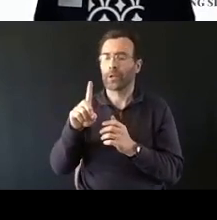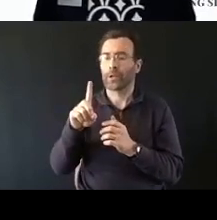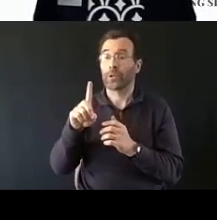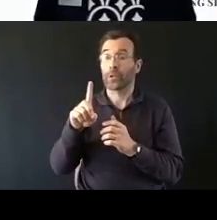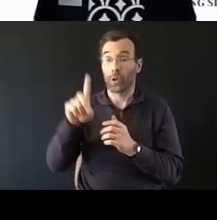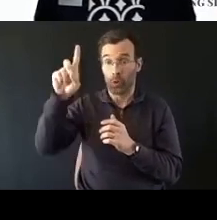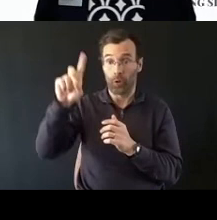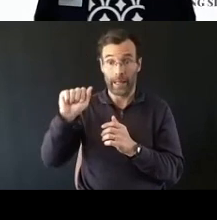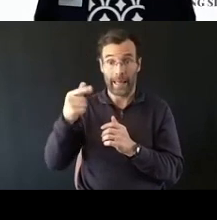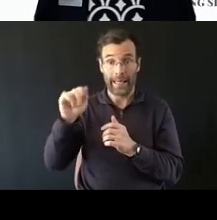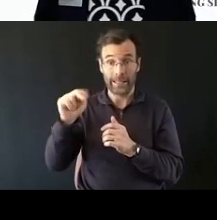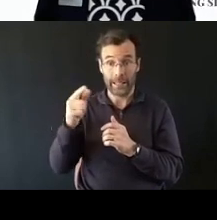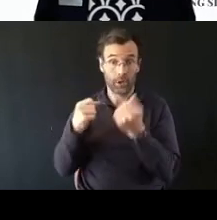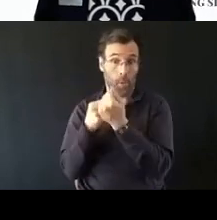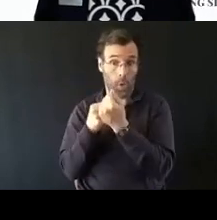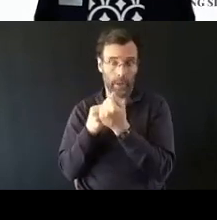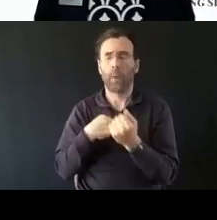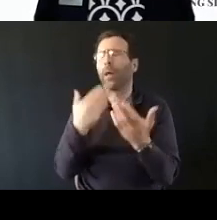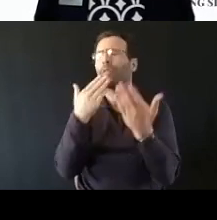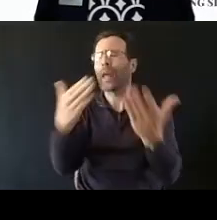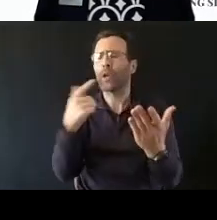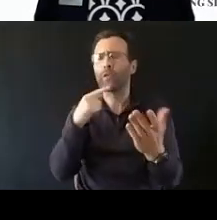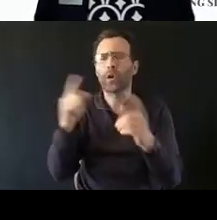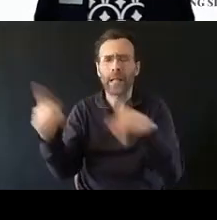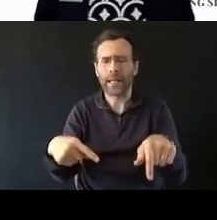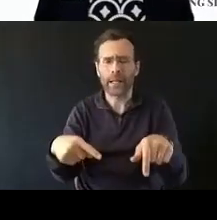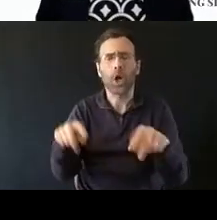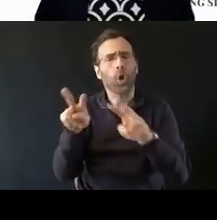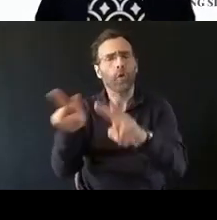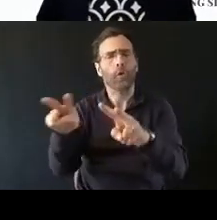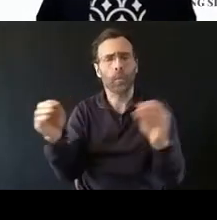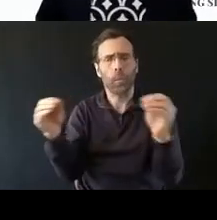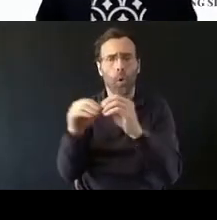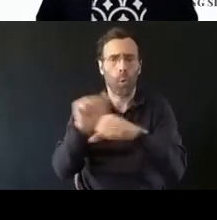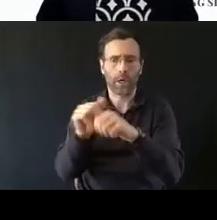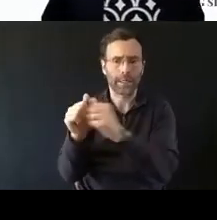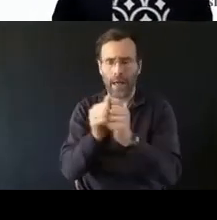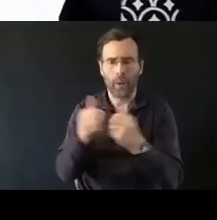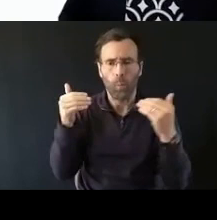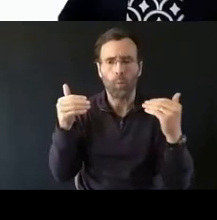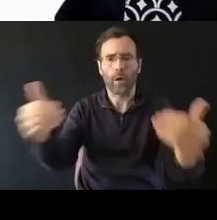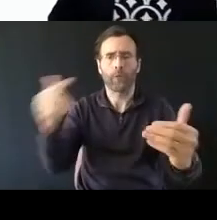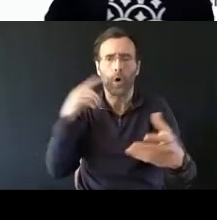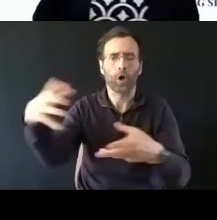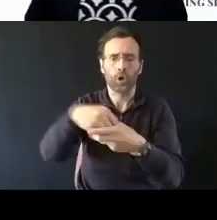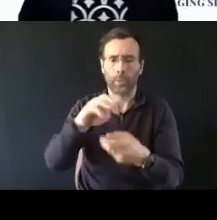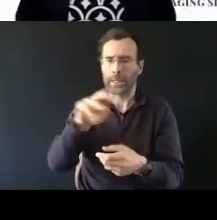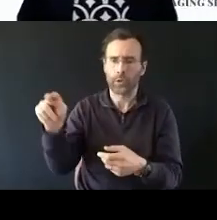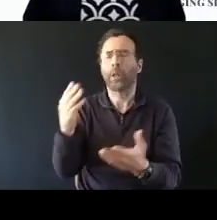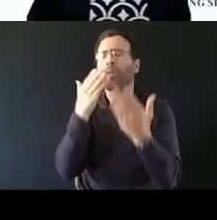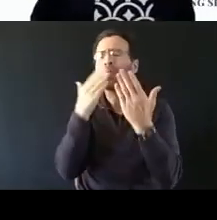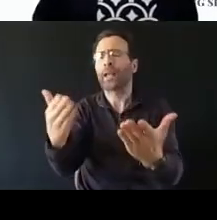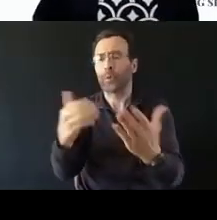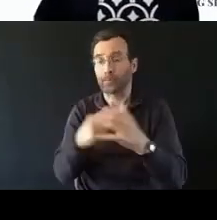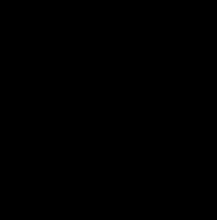you for attending and look forward to our future work moving forward for an inclusive Minnesota. Thank you.